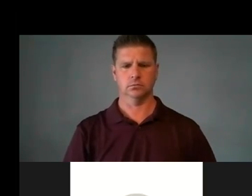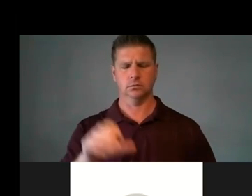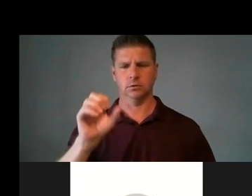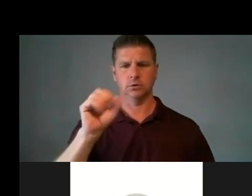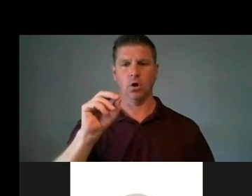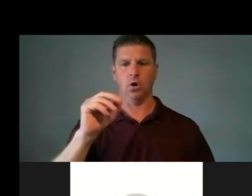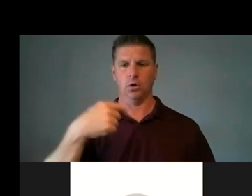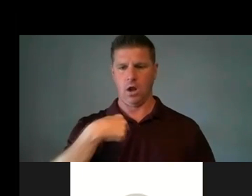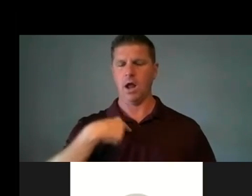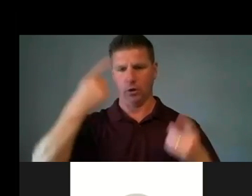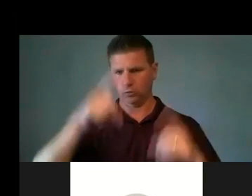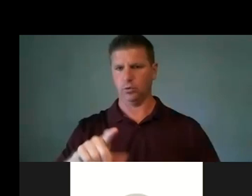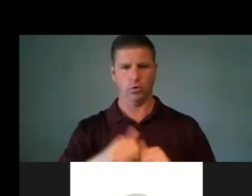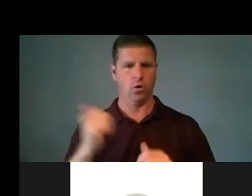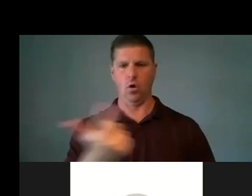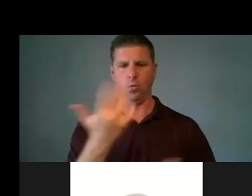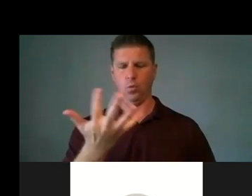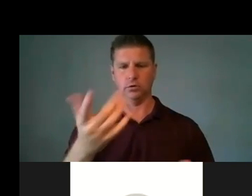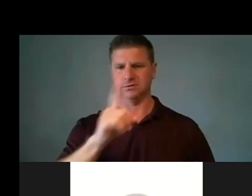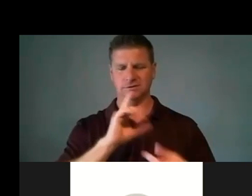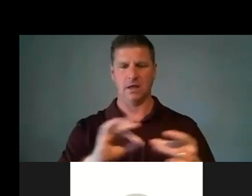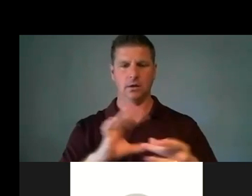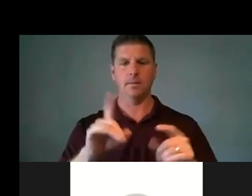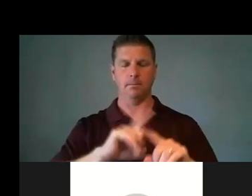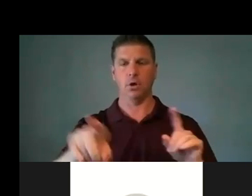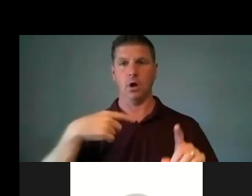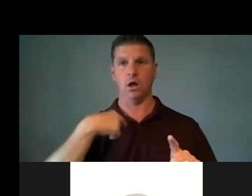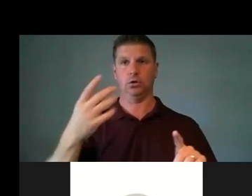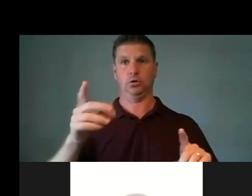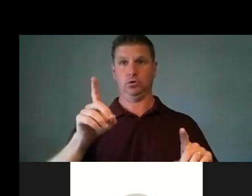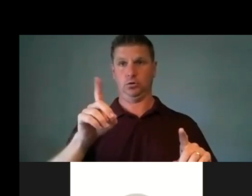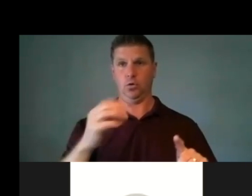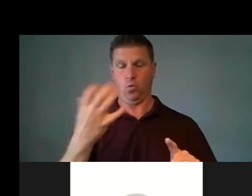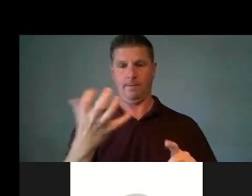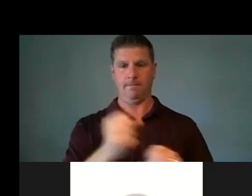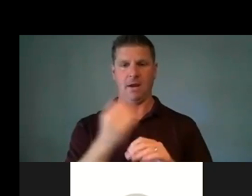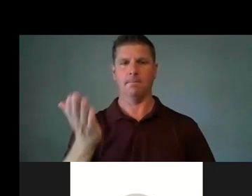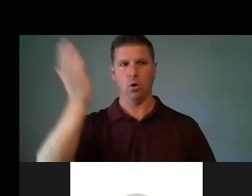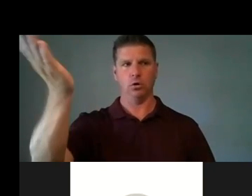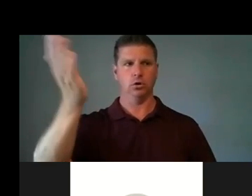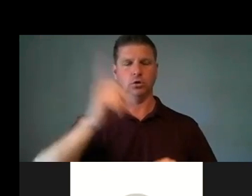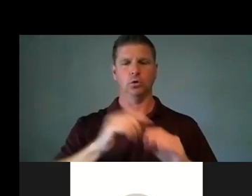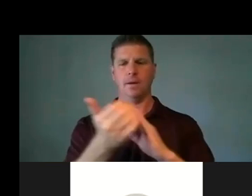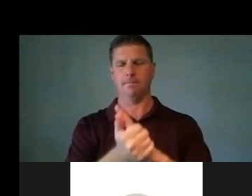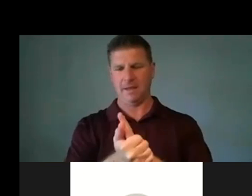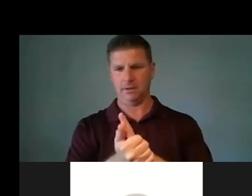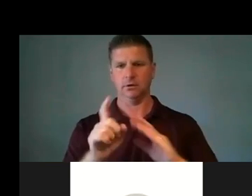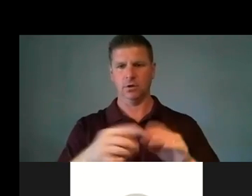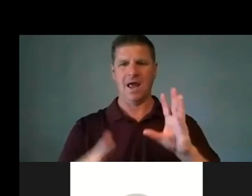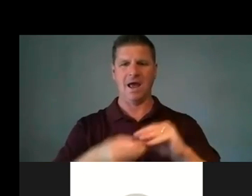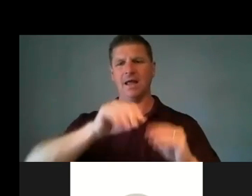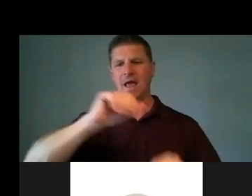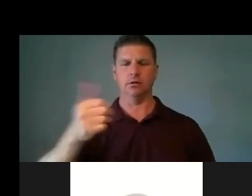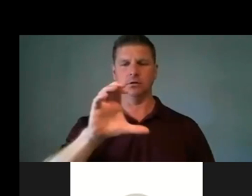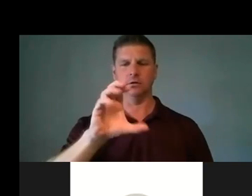So I concur with all of what you just said. However, I do want to make a motion to amend to add another condition. And